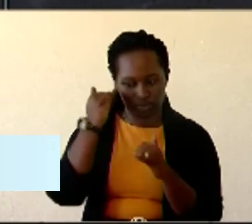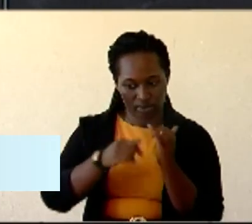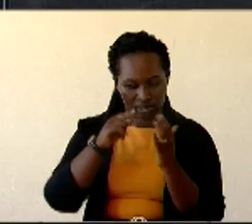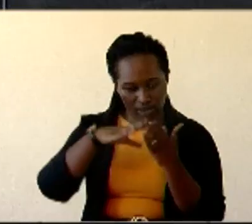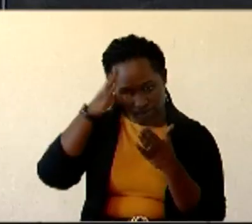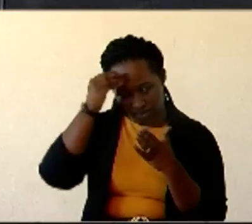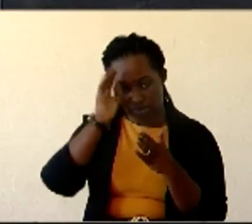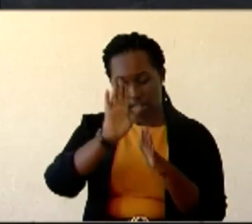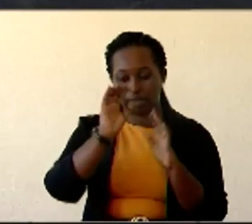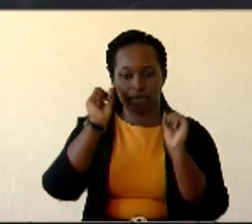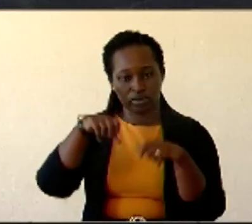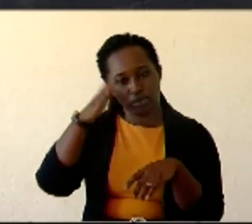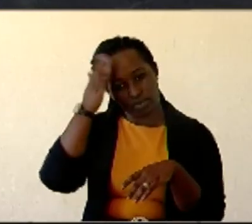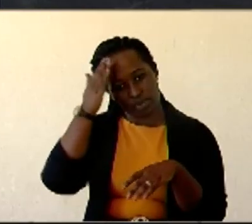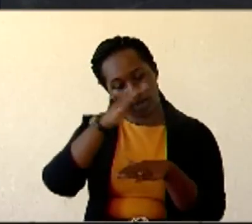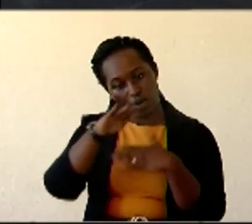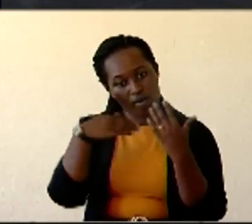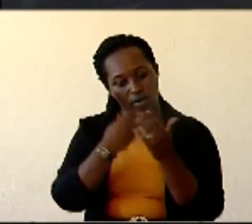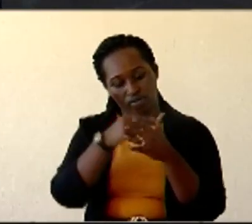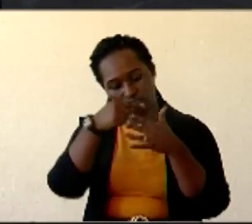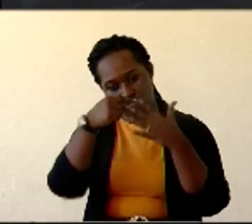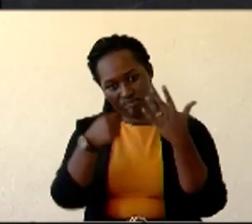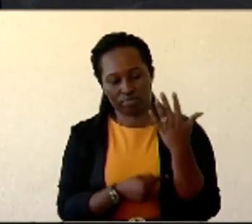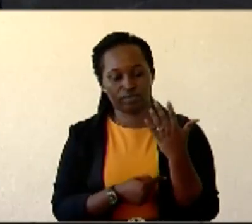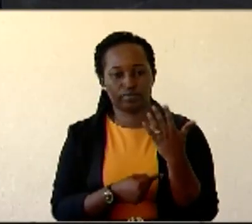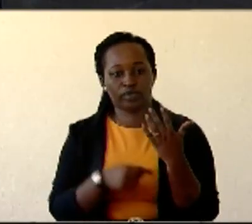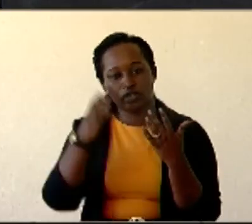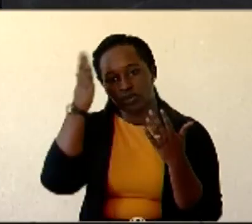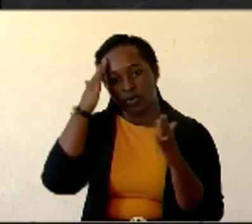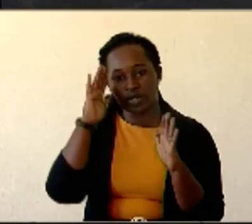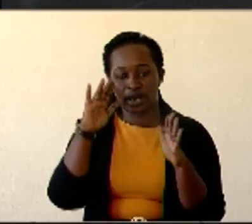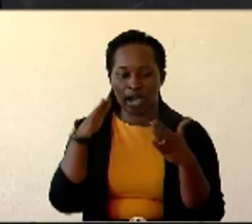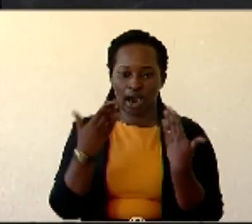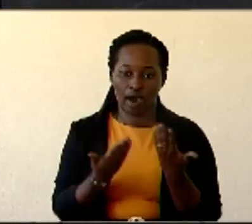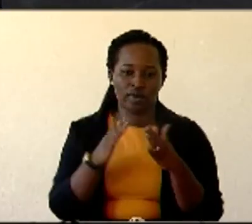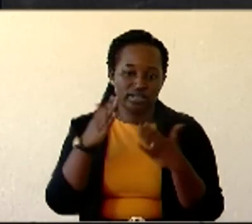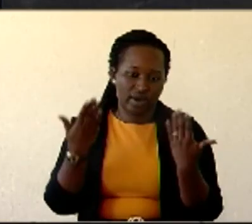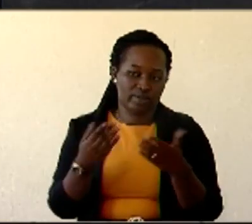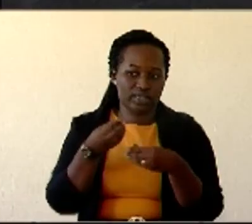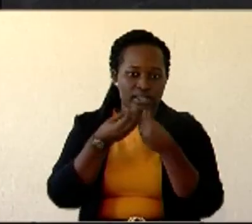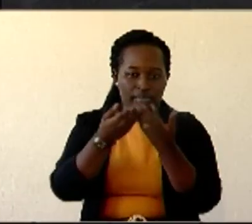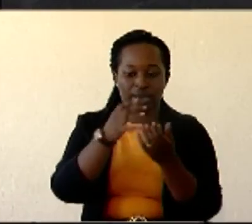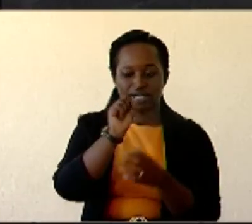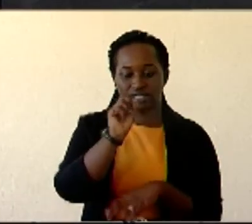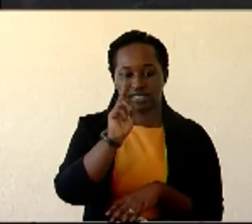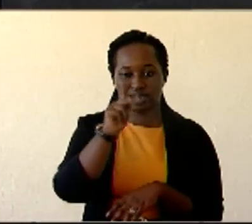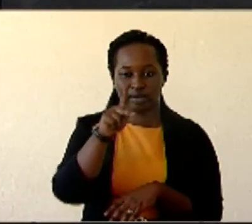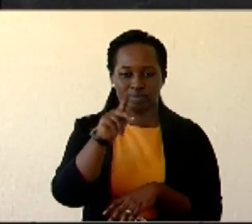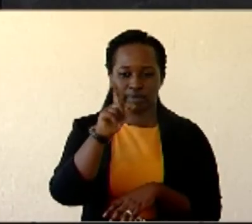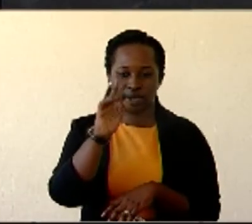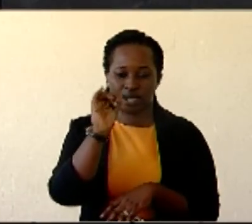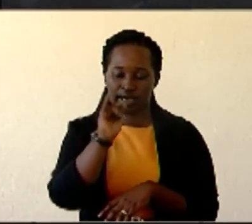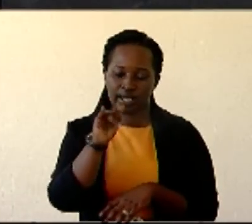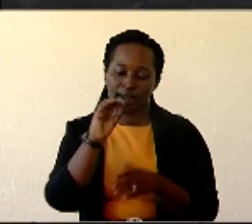be able to know all these three concepts, knowing what is supply, explaining what supply is,